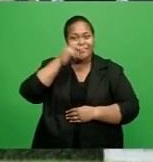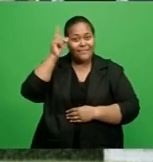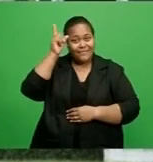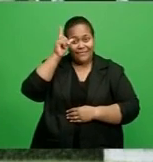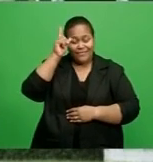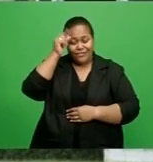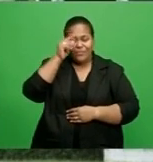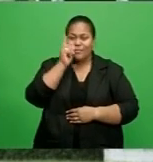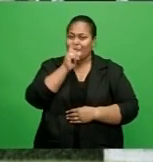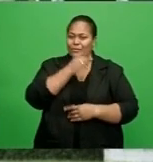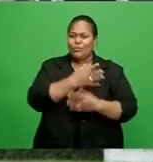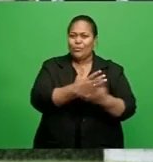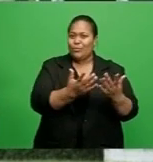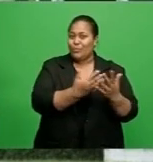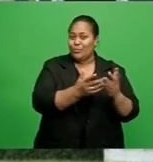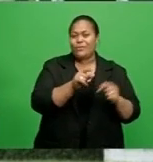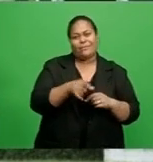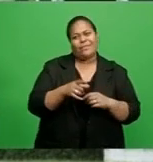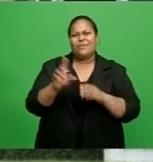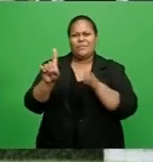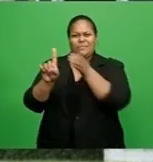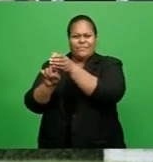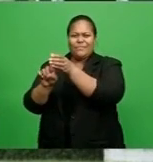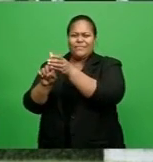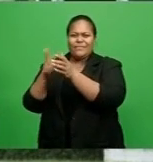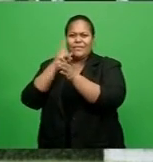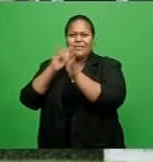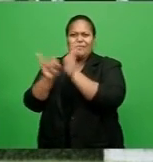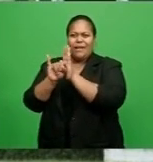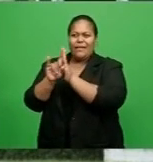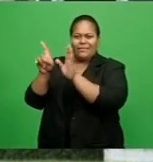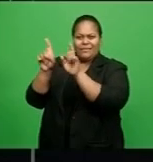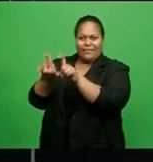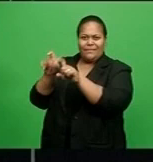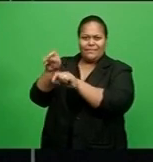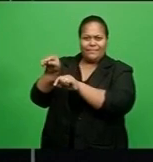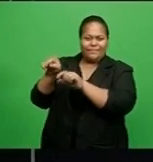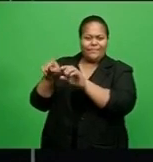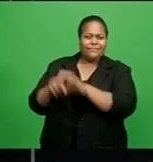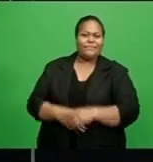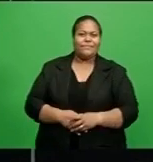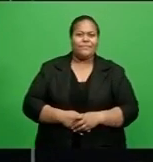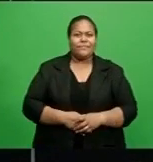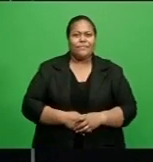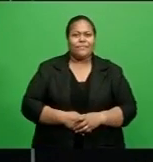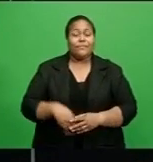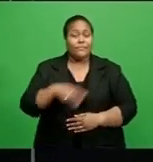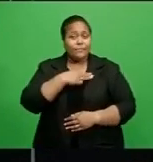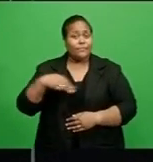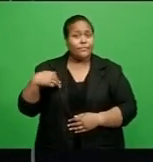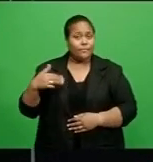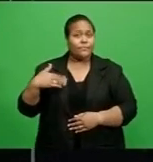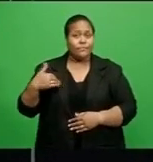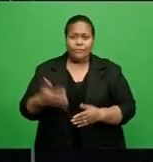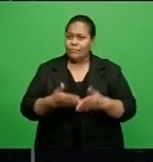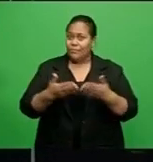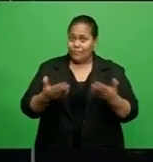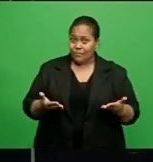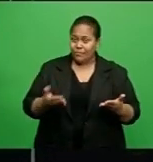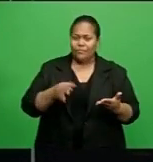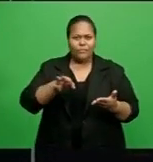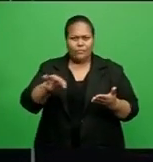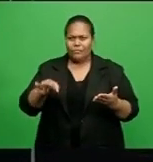new border quarantine case. Koroi Tandulala, FBC News. The Ministry of Health has not yet recognized any